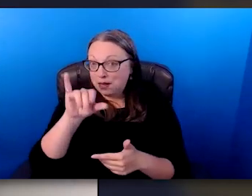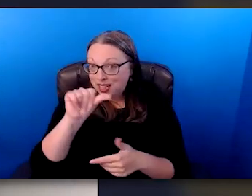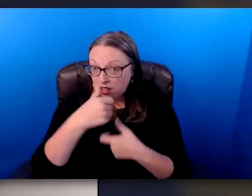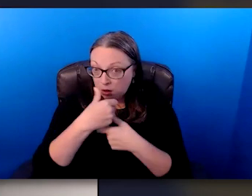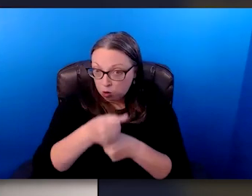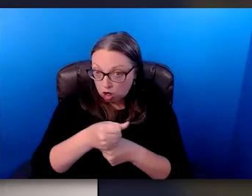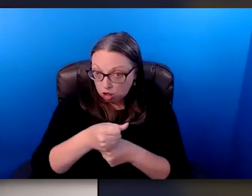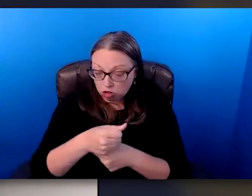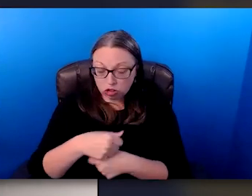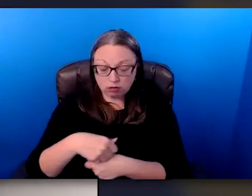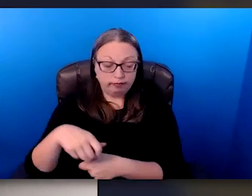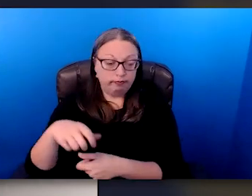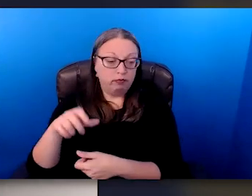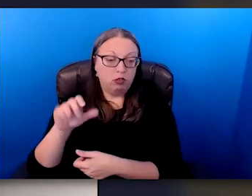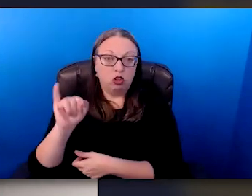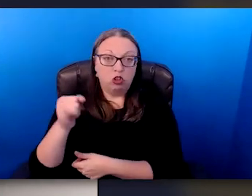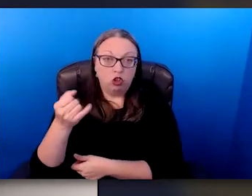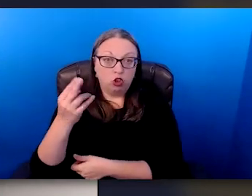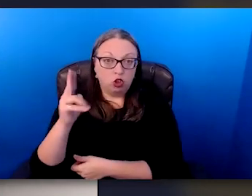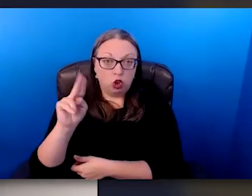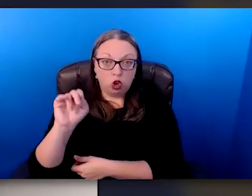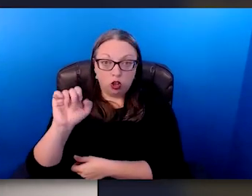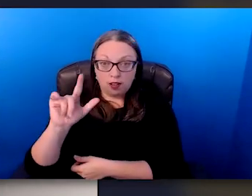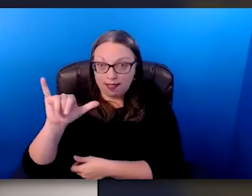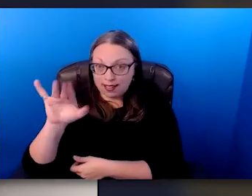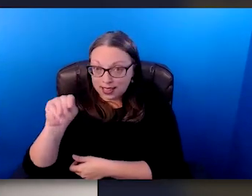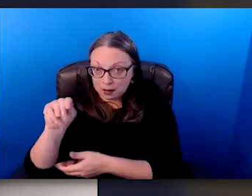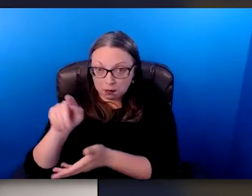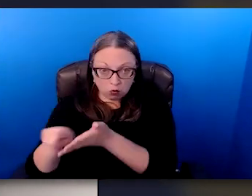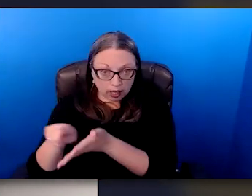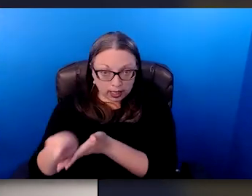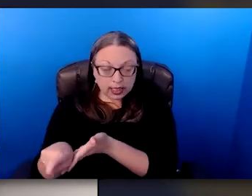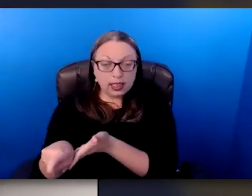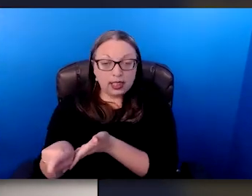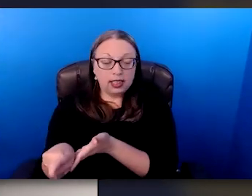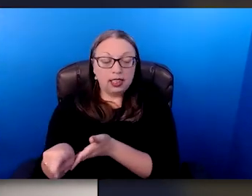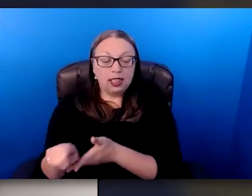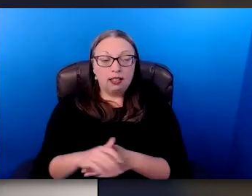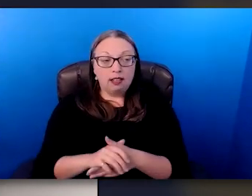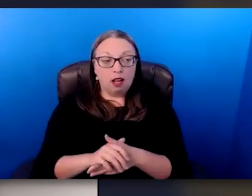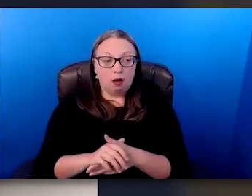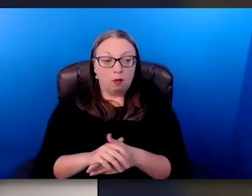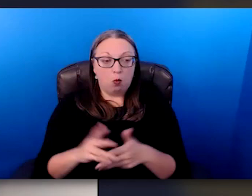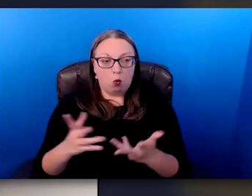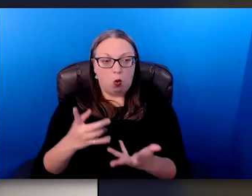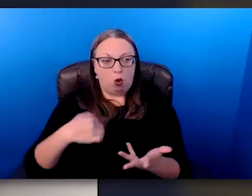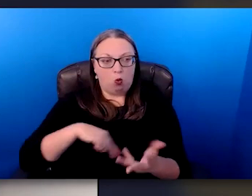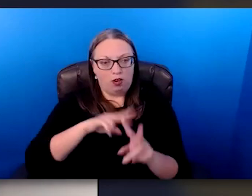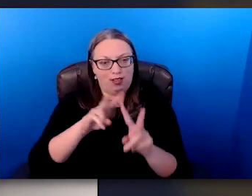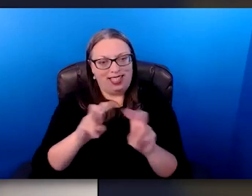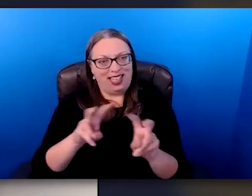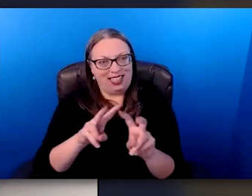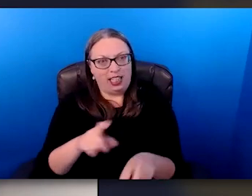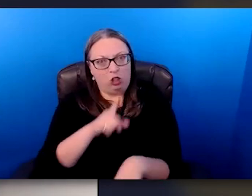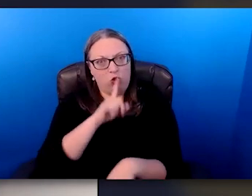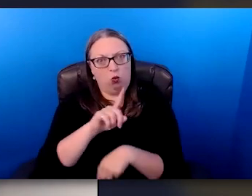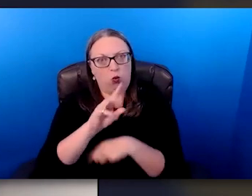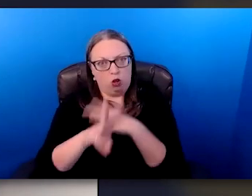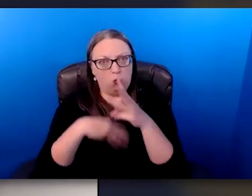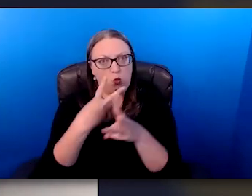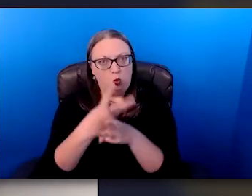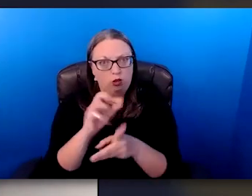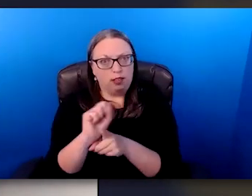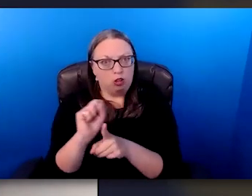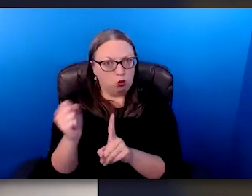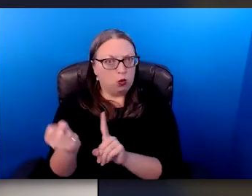or journalism, writing, you know, et cetera, where the actual, so what we're assessing is a real world situation. And